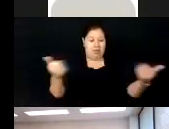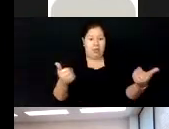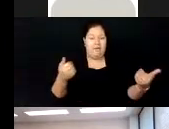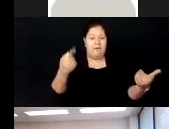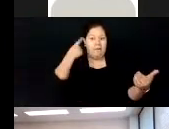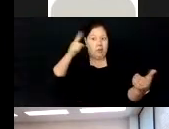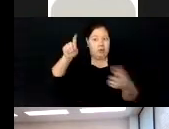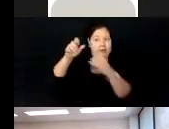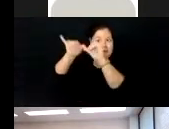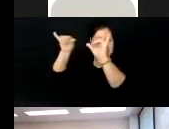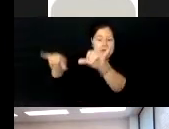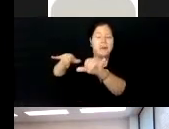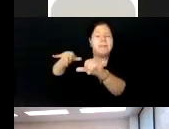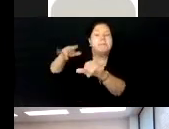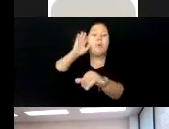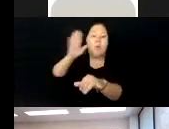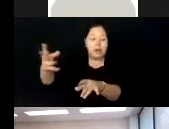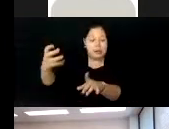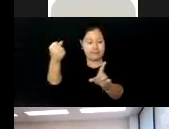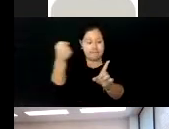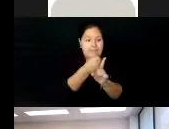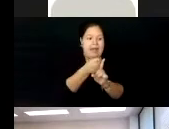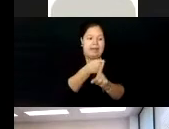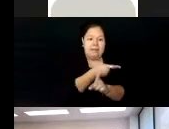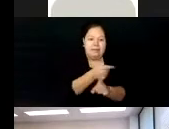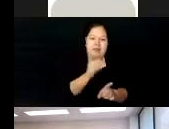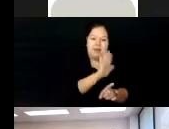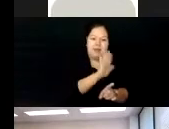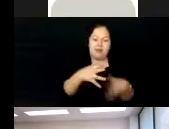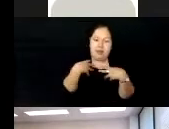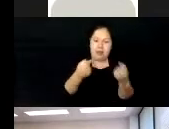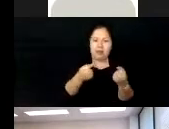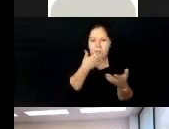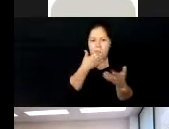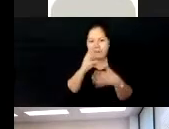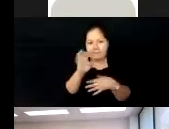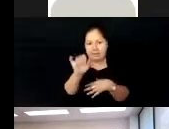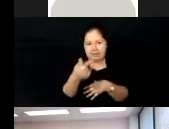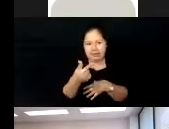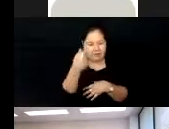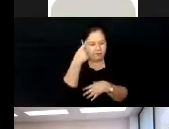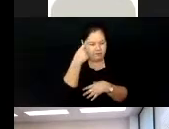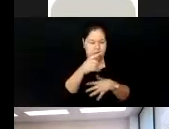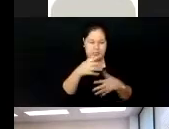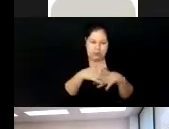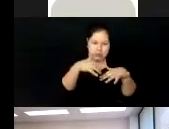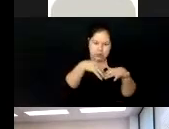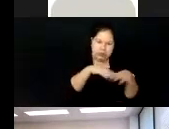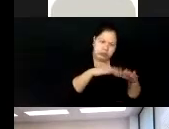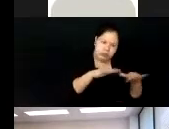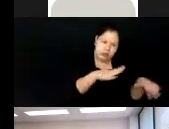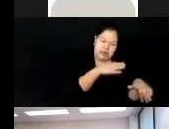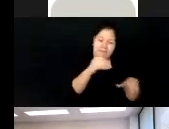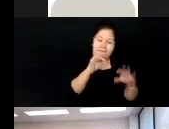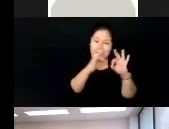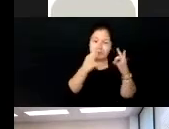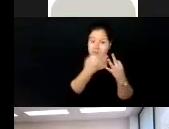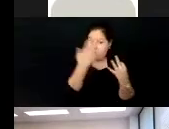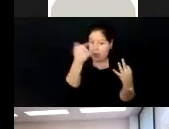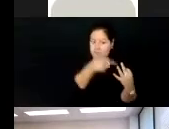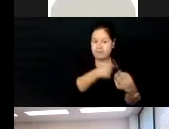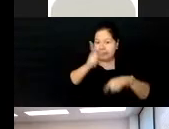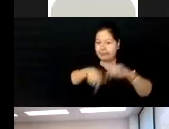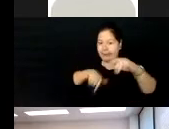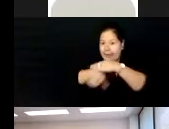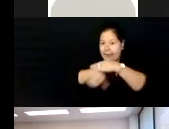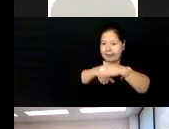thus then directly impact the health and well-being of Indigenous children and families by impeding access to safe,